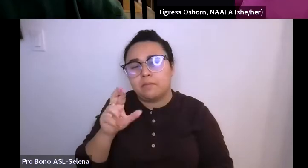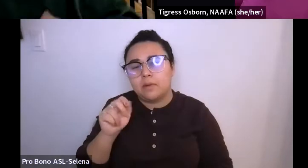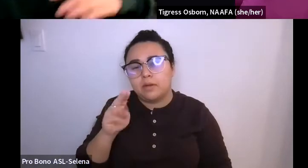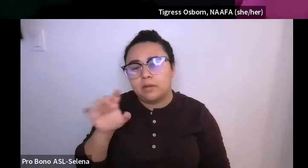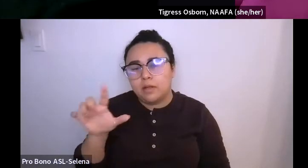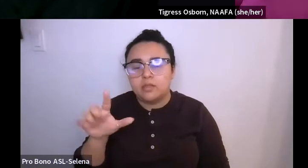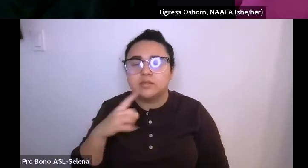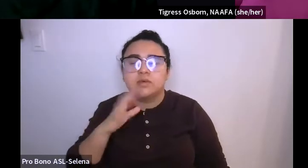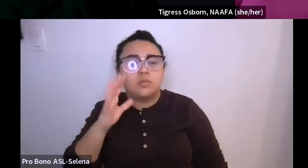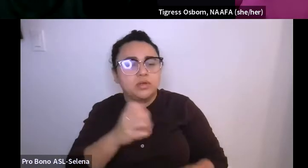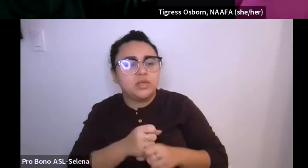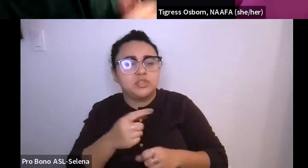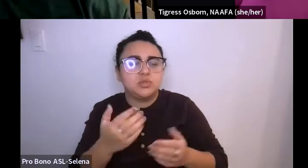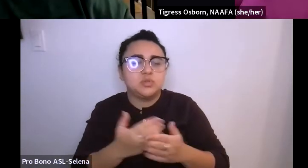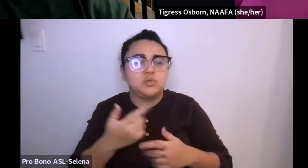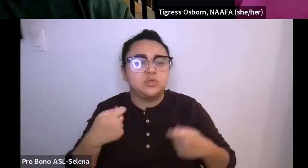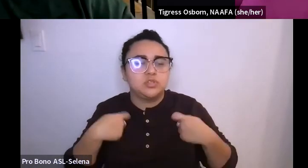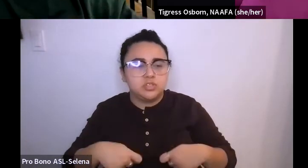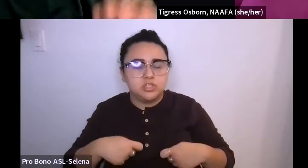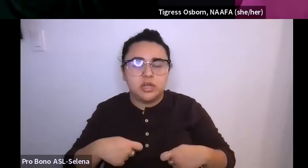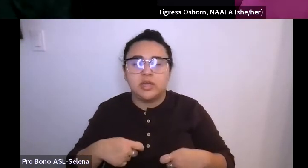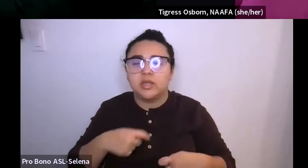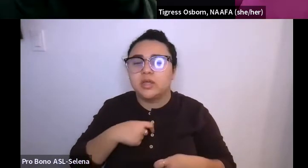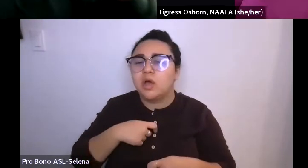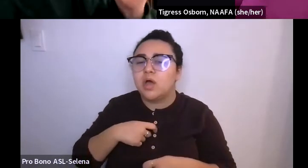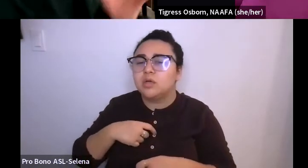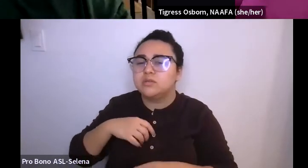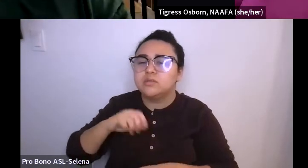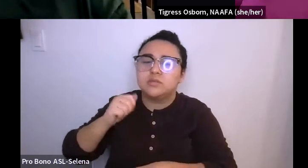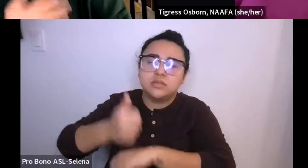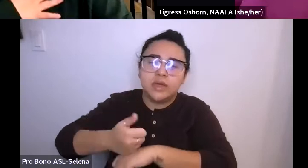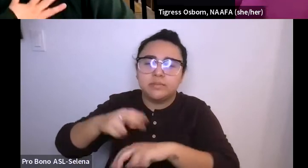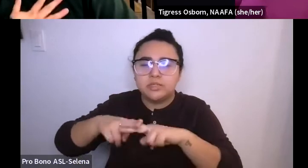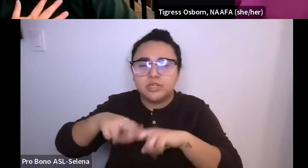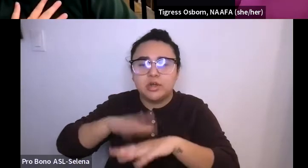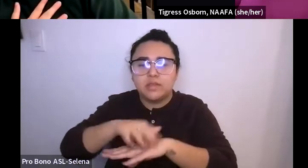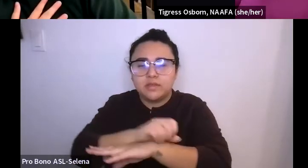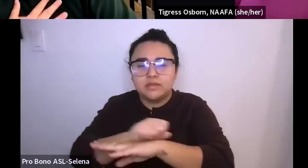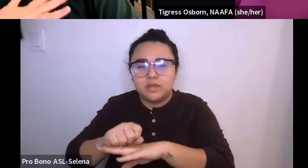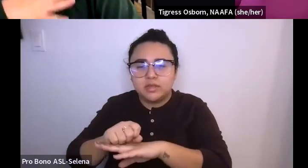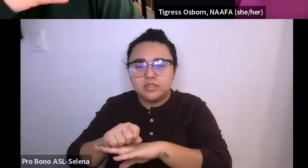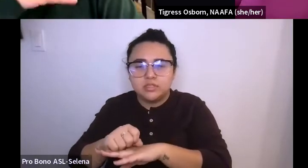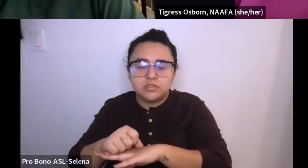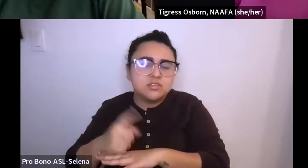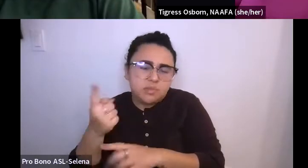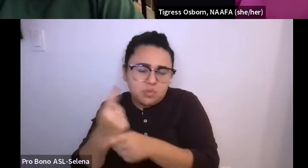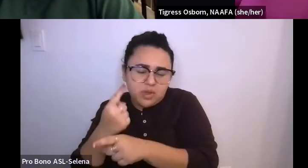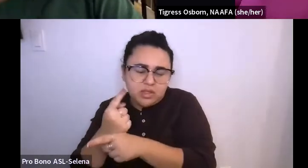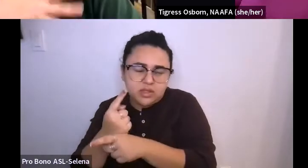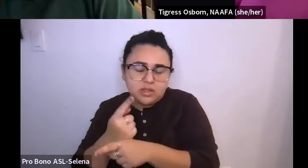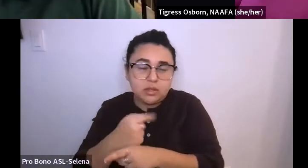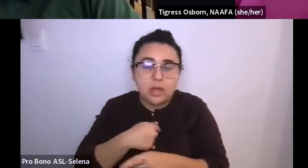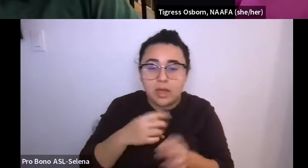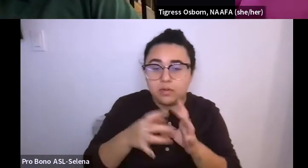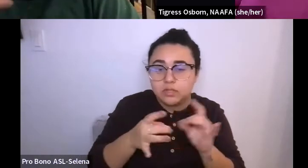jacket, or I'll put the chair out on the stage, or something practical. And then I'll say, not thinking